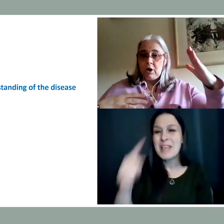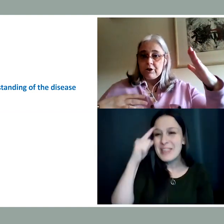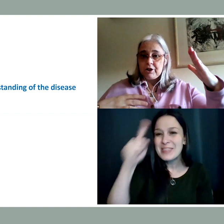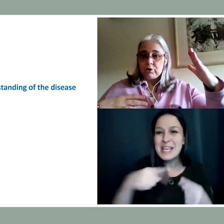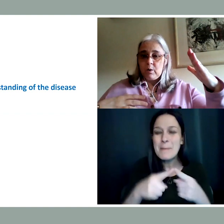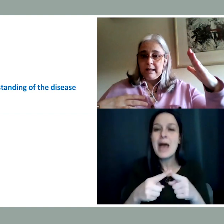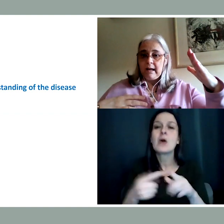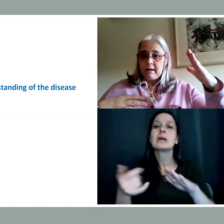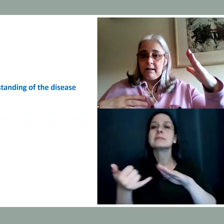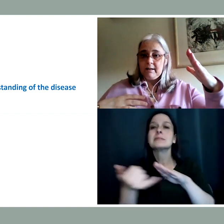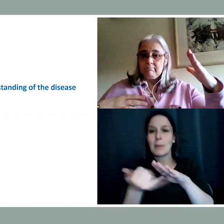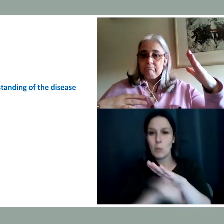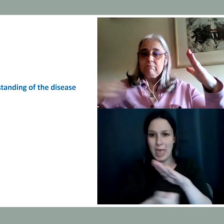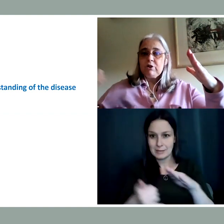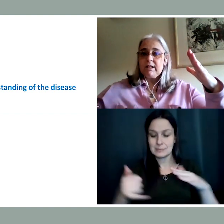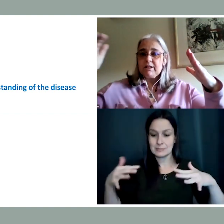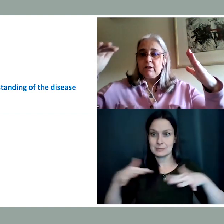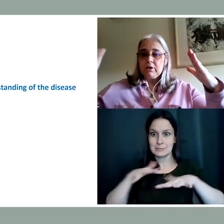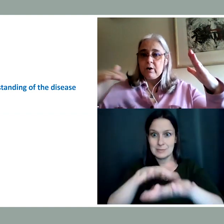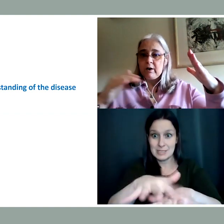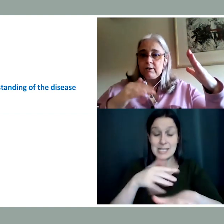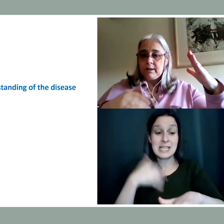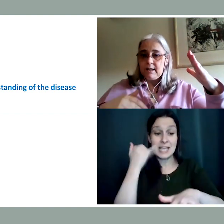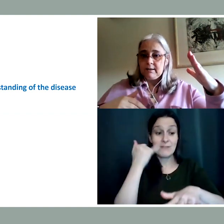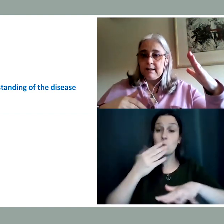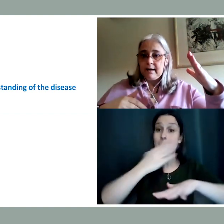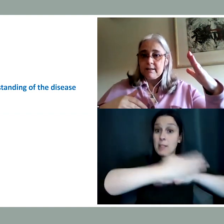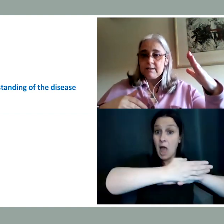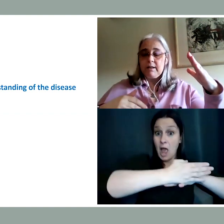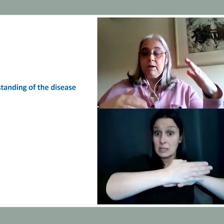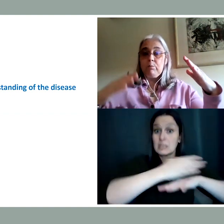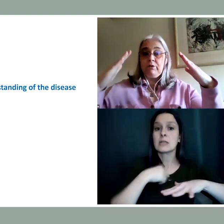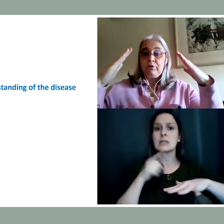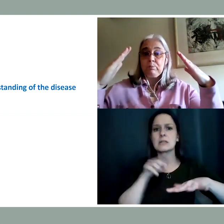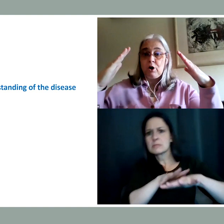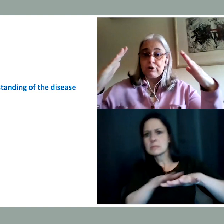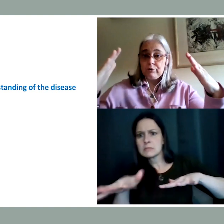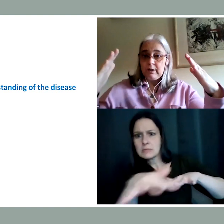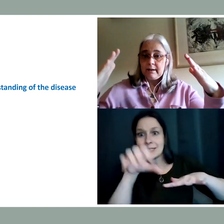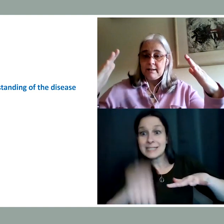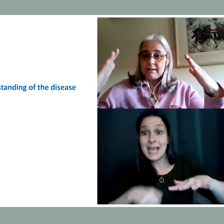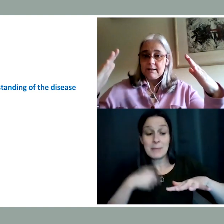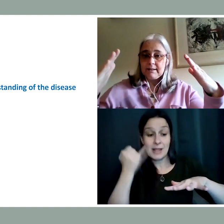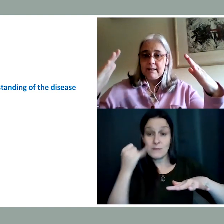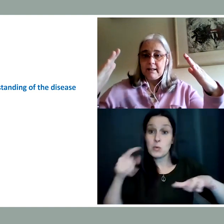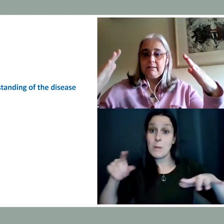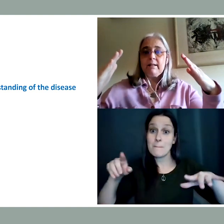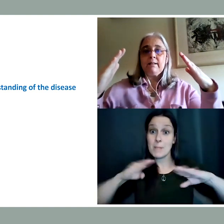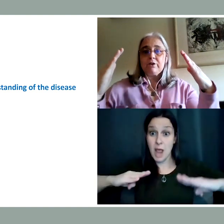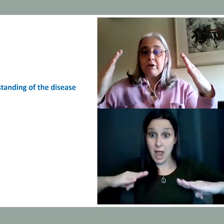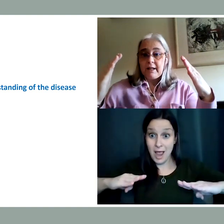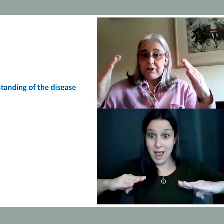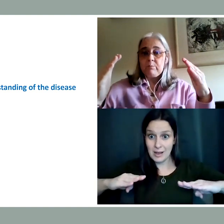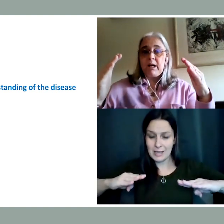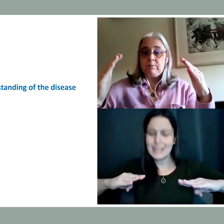you block just one line, you can still go around with the other lines. But if you block two lines,